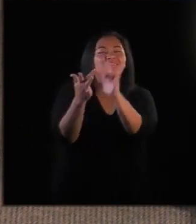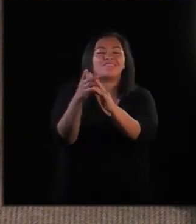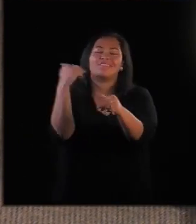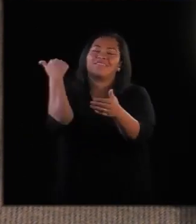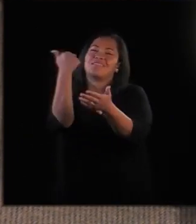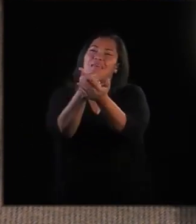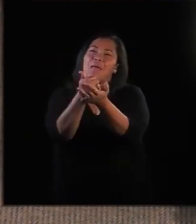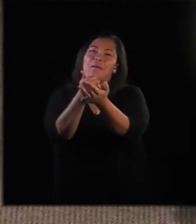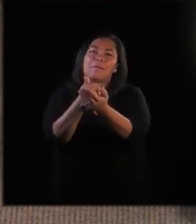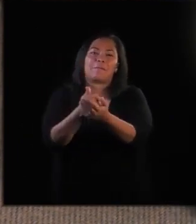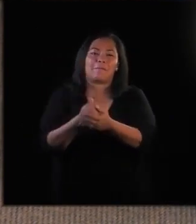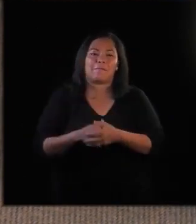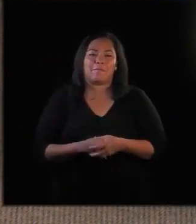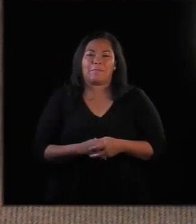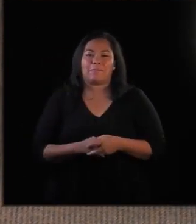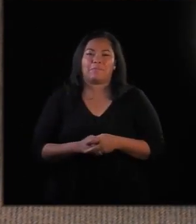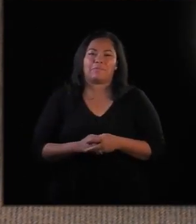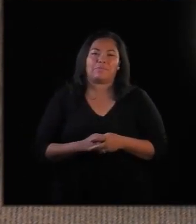we say amen.